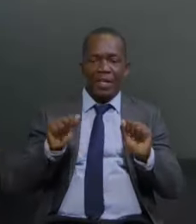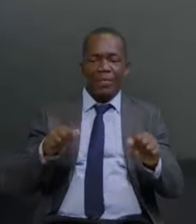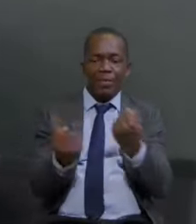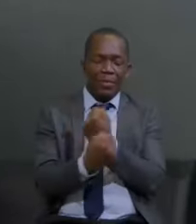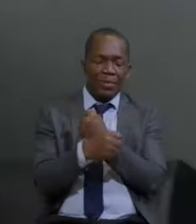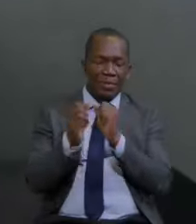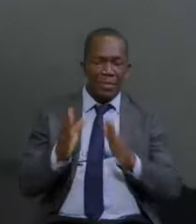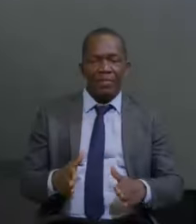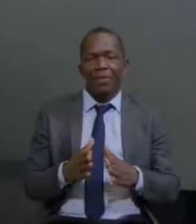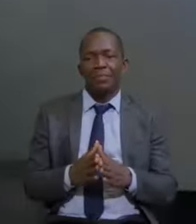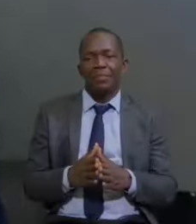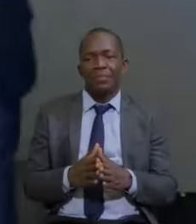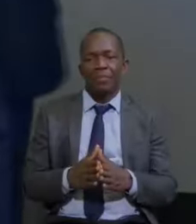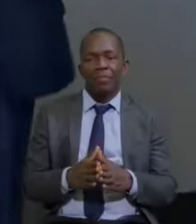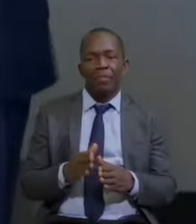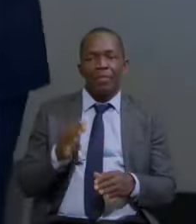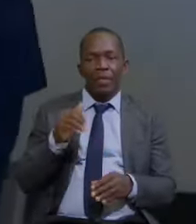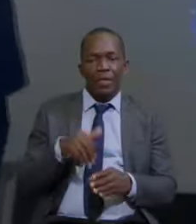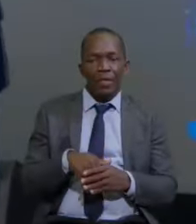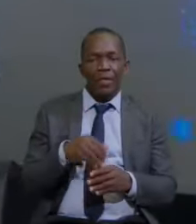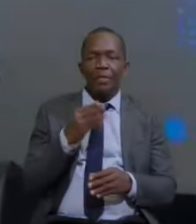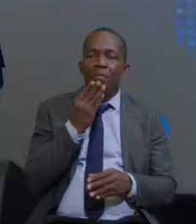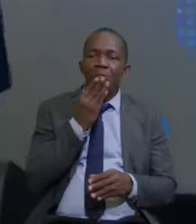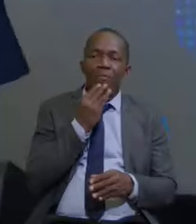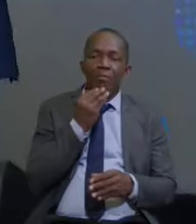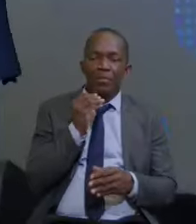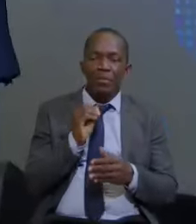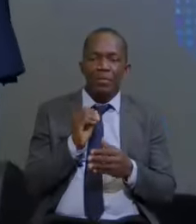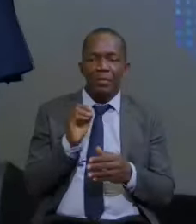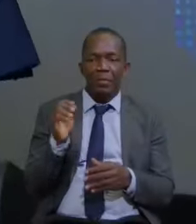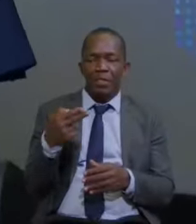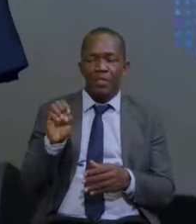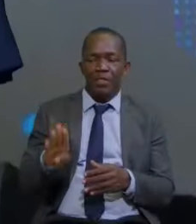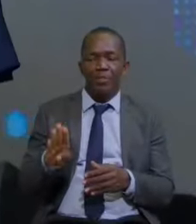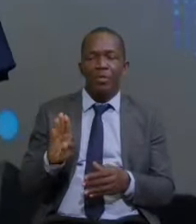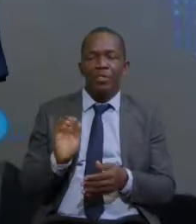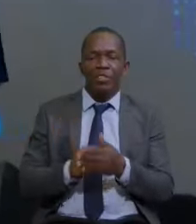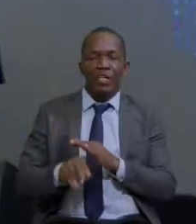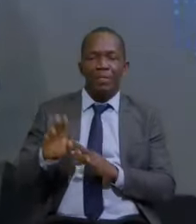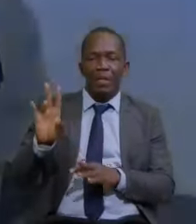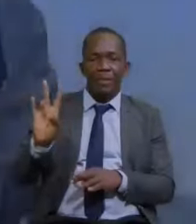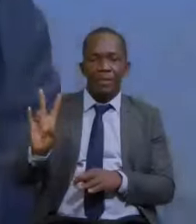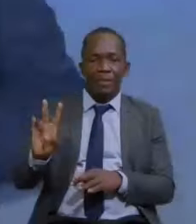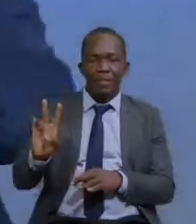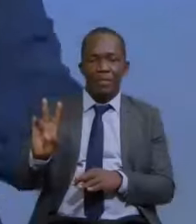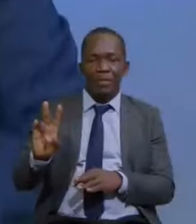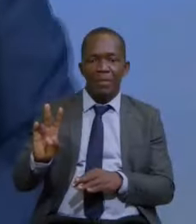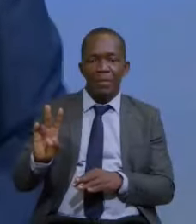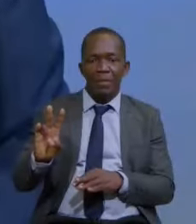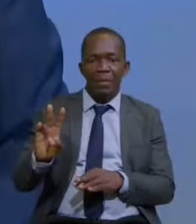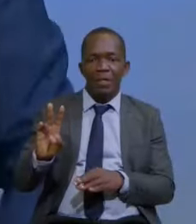Hebrews chapter 7, we're looking at verse 25. It says, Hebrews chapter 7, open your Bible,